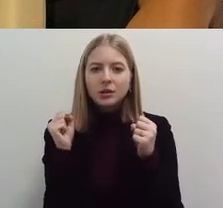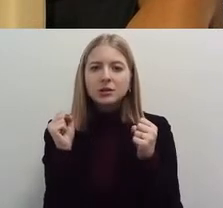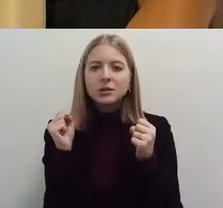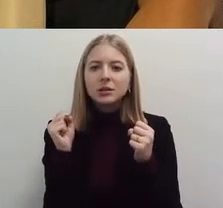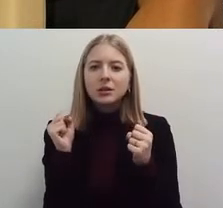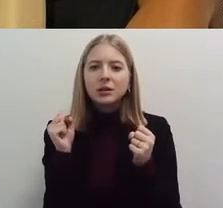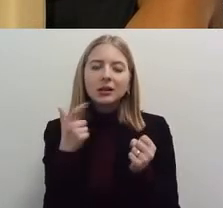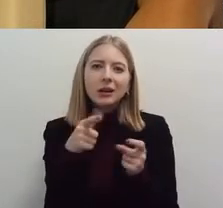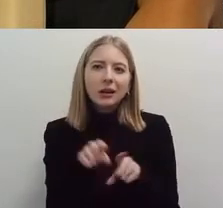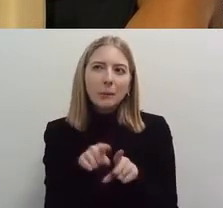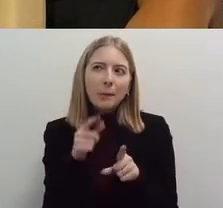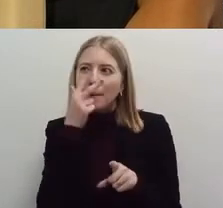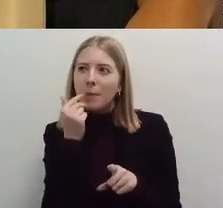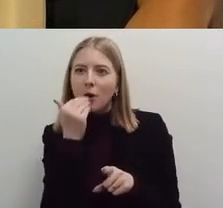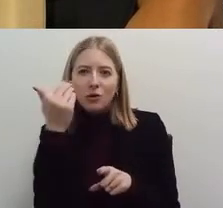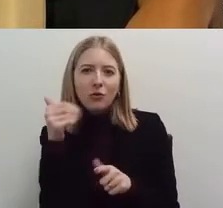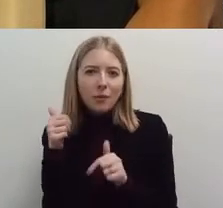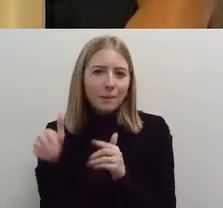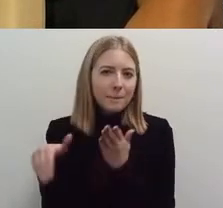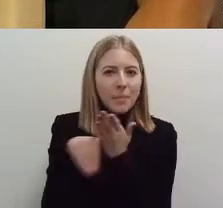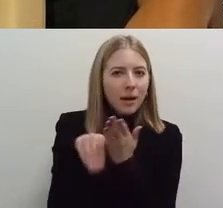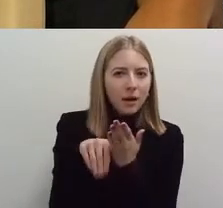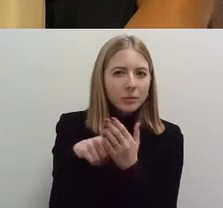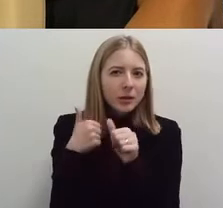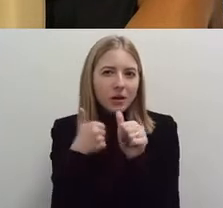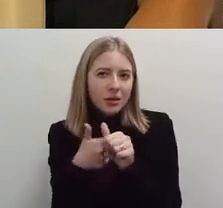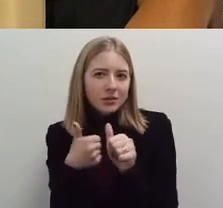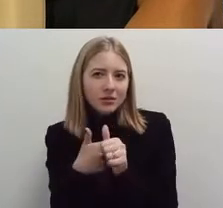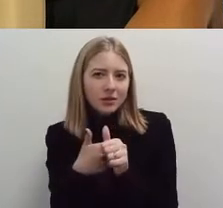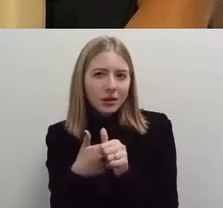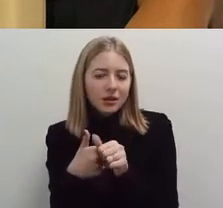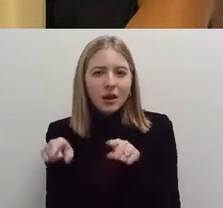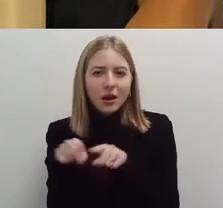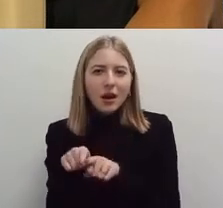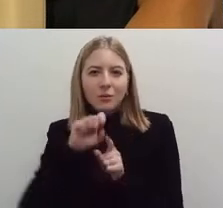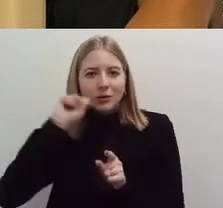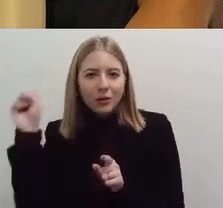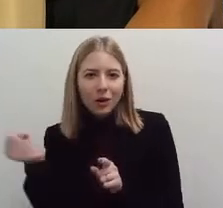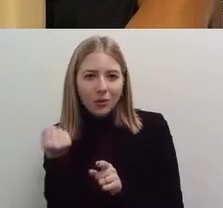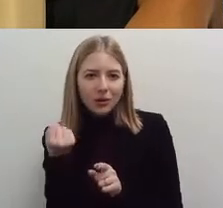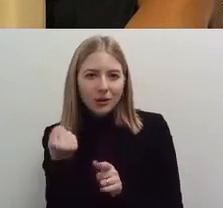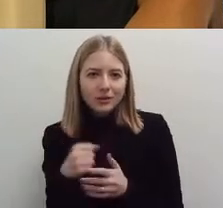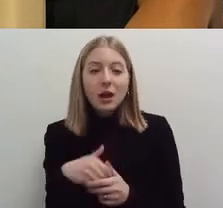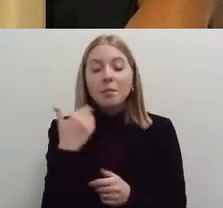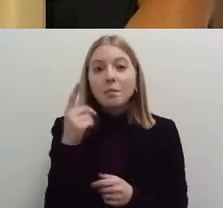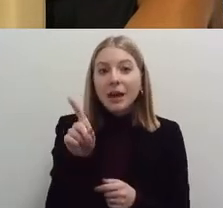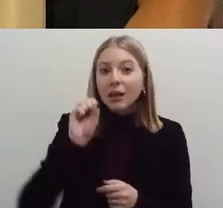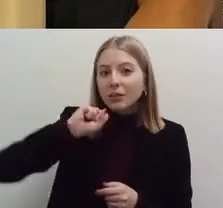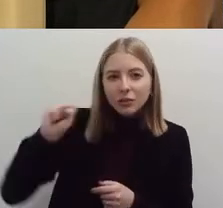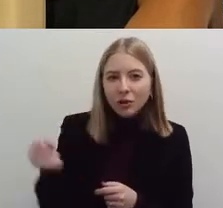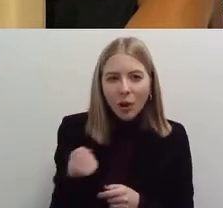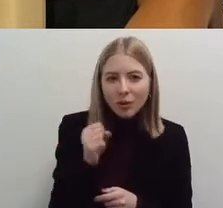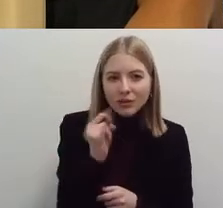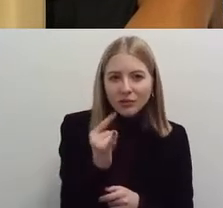in this system, there it can be a little bit friend for the teenager, a little bit mentor. It can be wherever it needed to be for